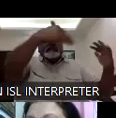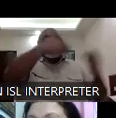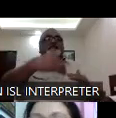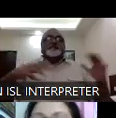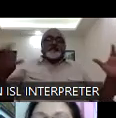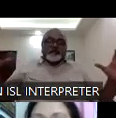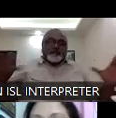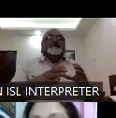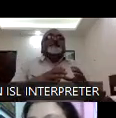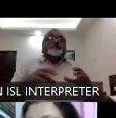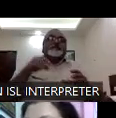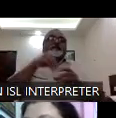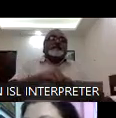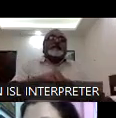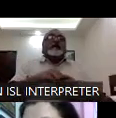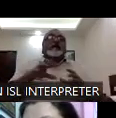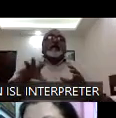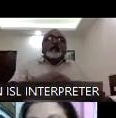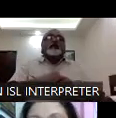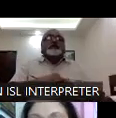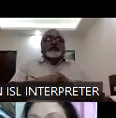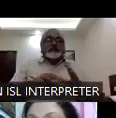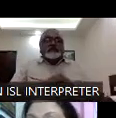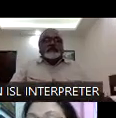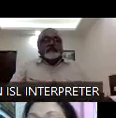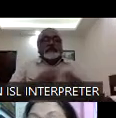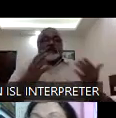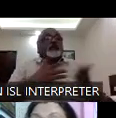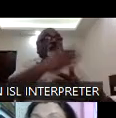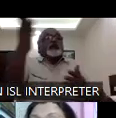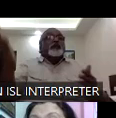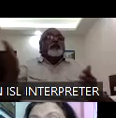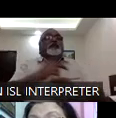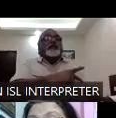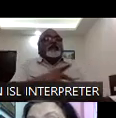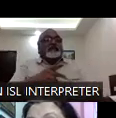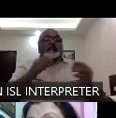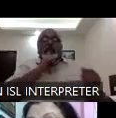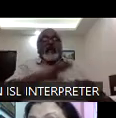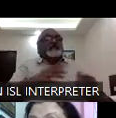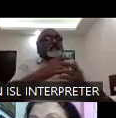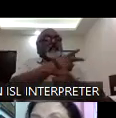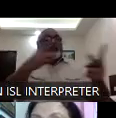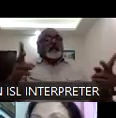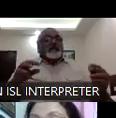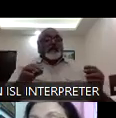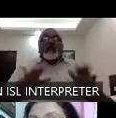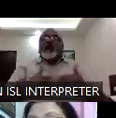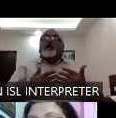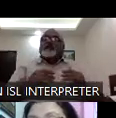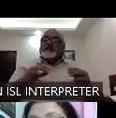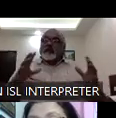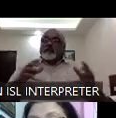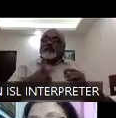budding professional in the sector of disability studies or disability inclusion, that how do we take them